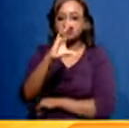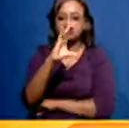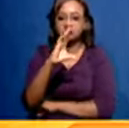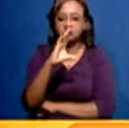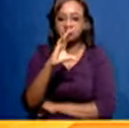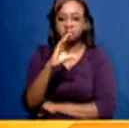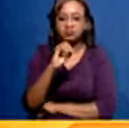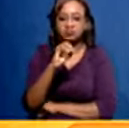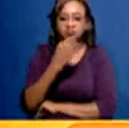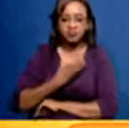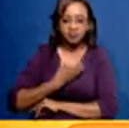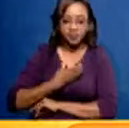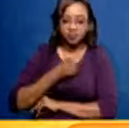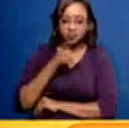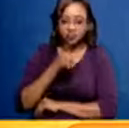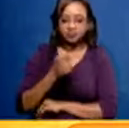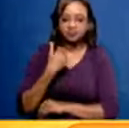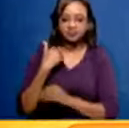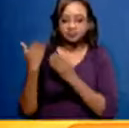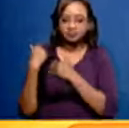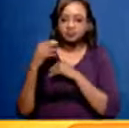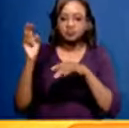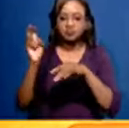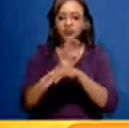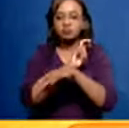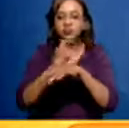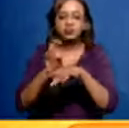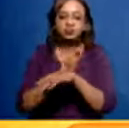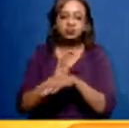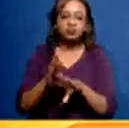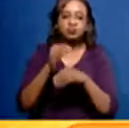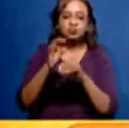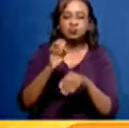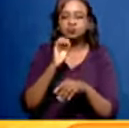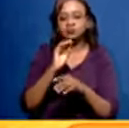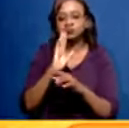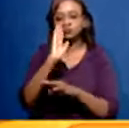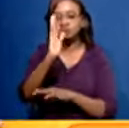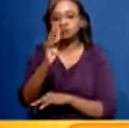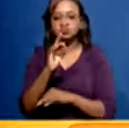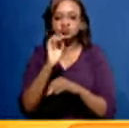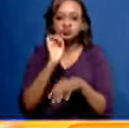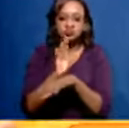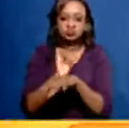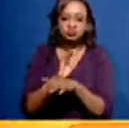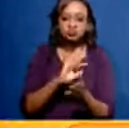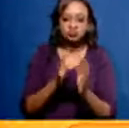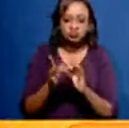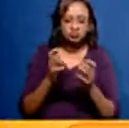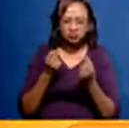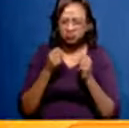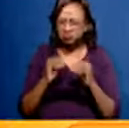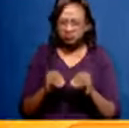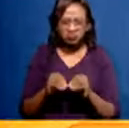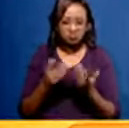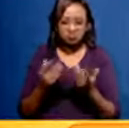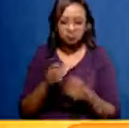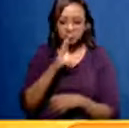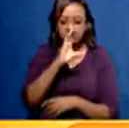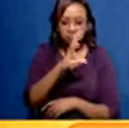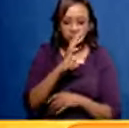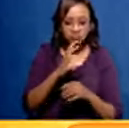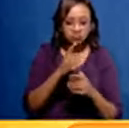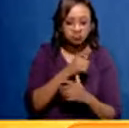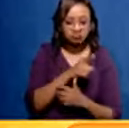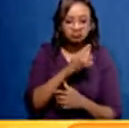council, and the council has an oversight function, provides strategic direction. So what then does a chancellor do as the titular